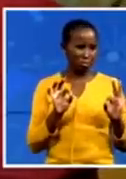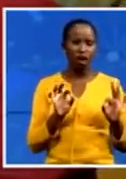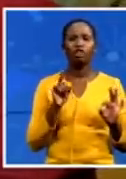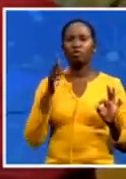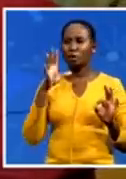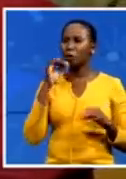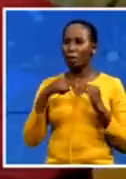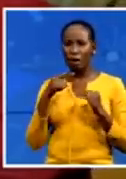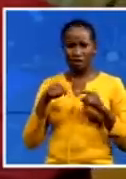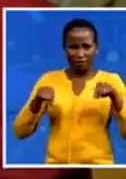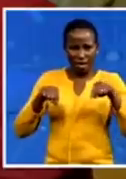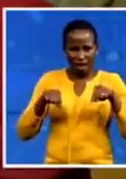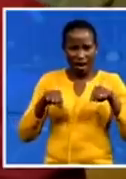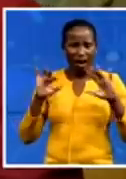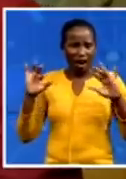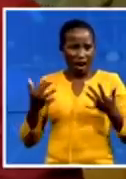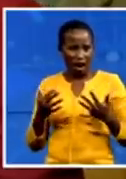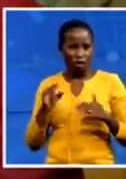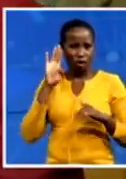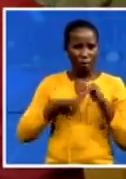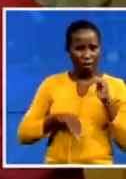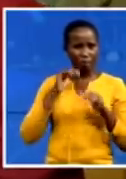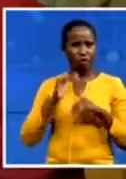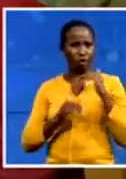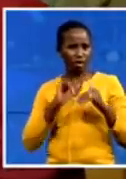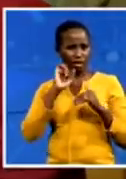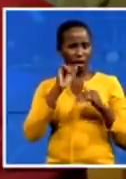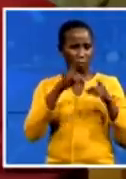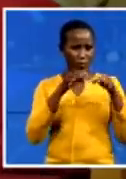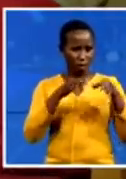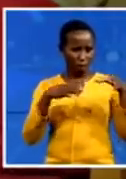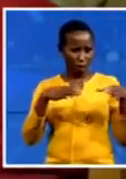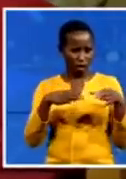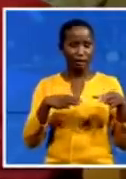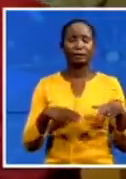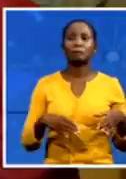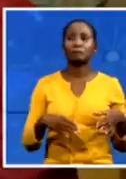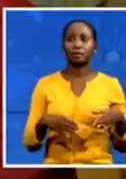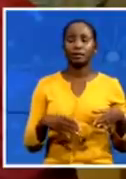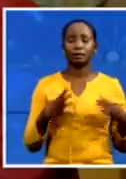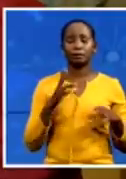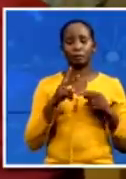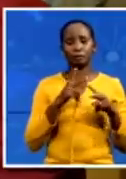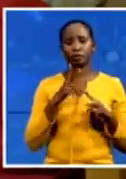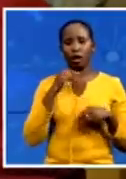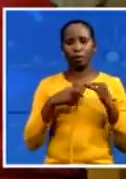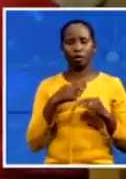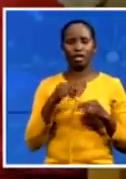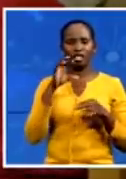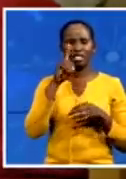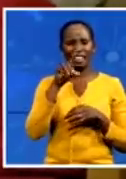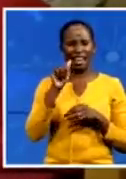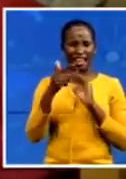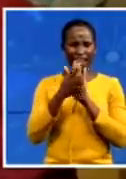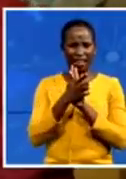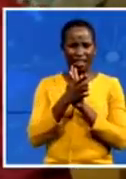disciplinary processes of the party, especially the DA's Federal Legal Commission. I mean, you also bemoaned the culture of the